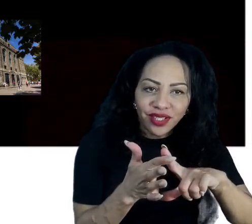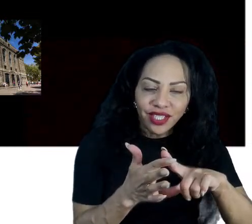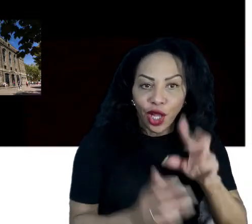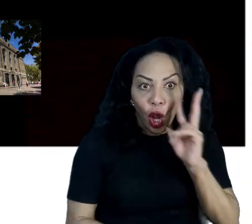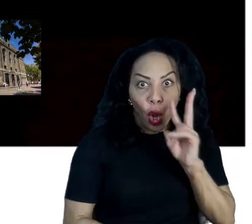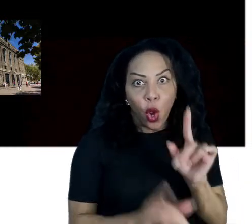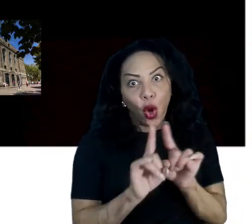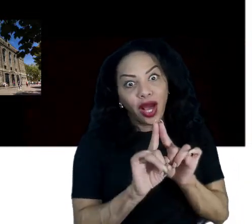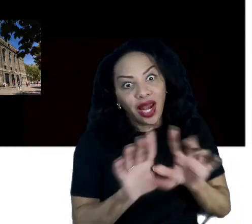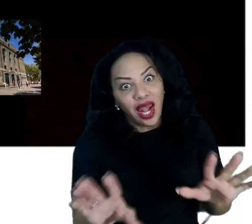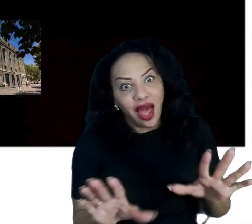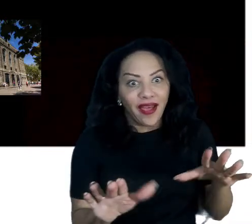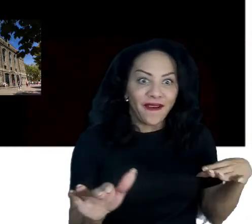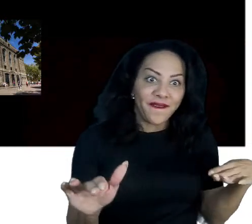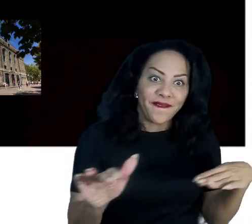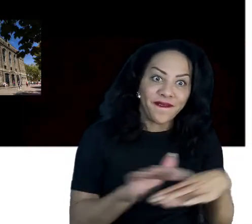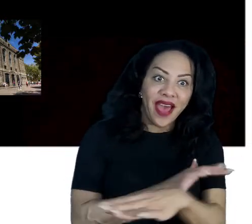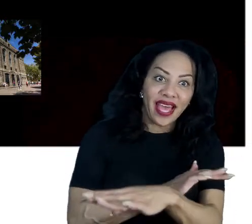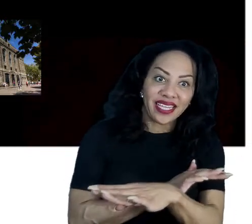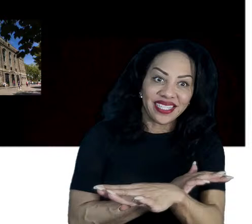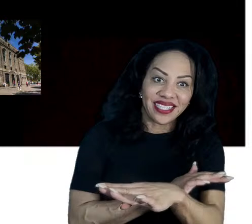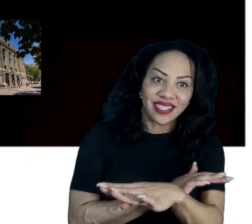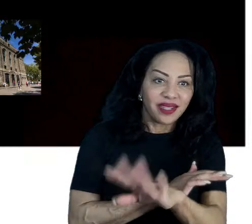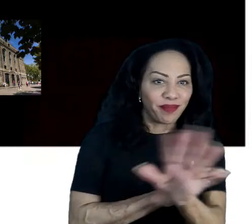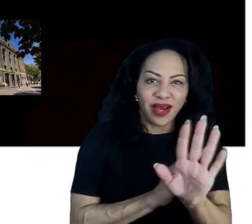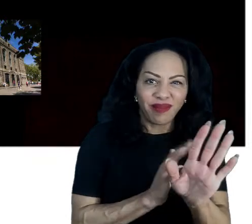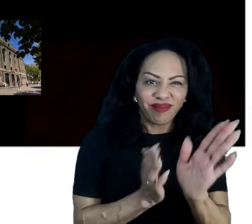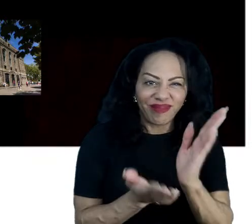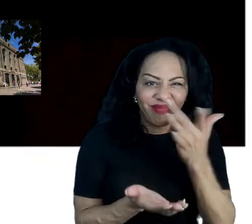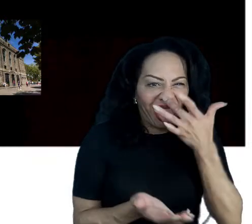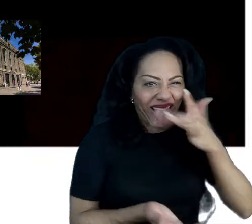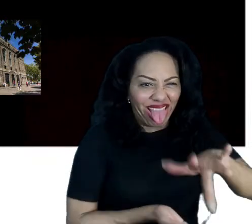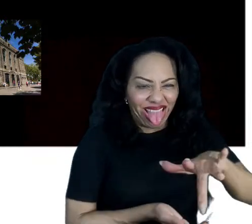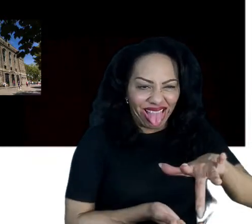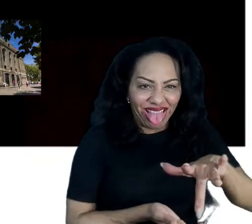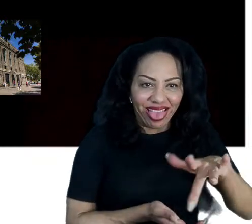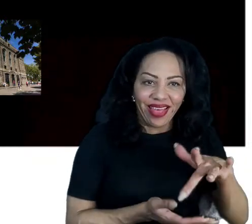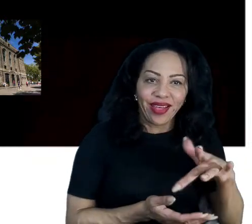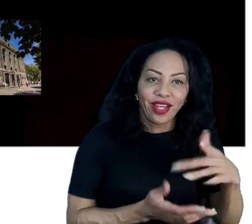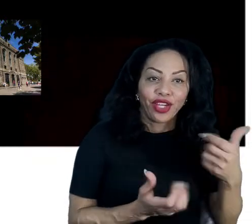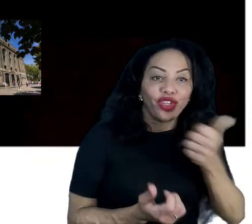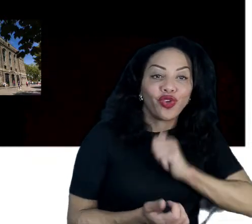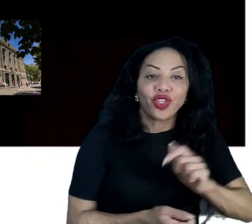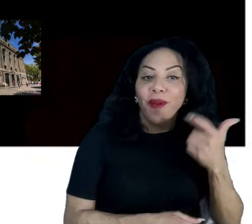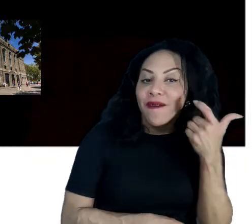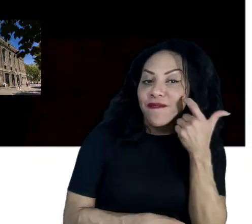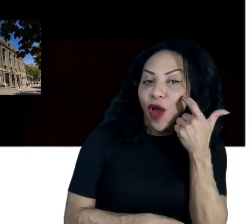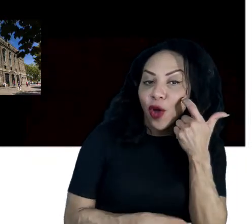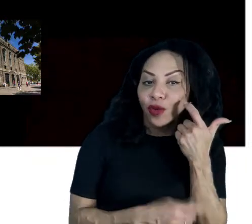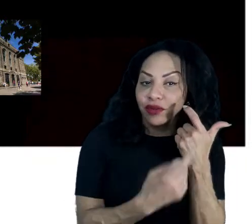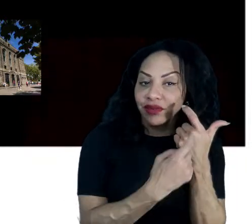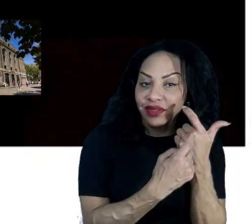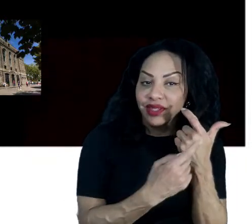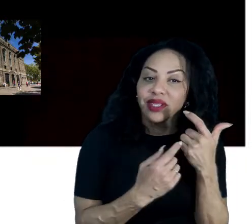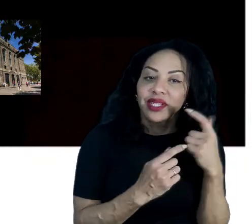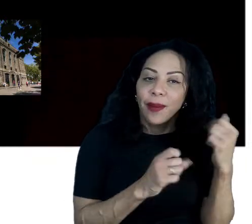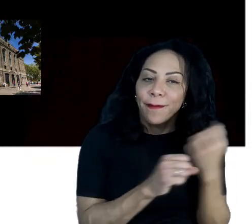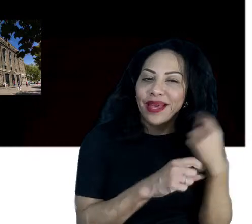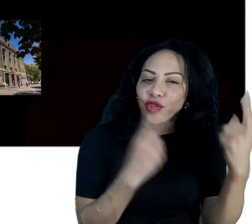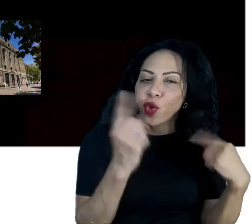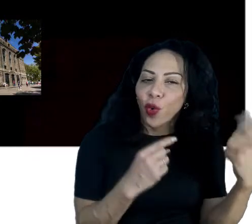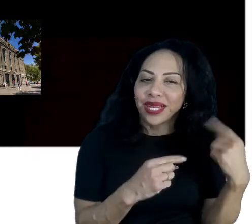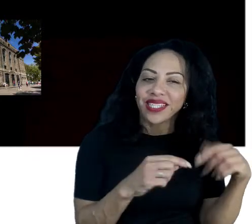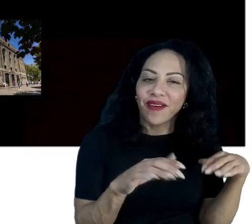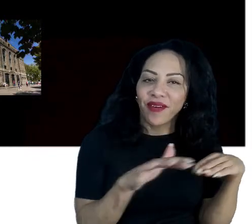playing a fax signal on my phone. And then I met the amazing Tarim, who is sat there at the back. So Tarim is